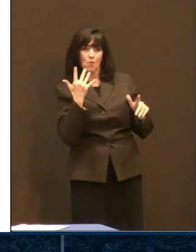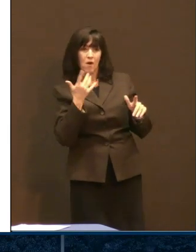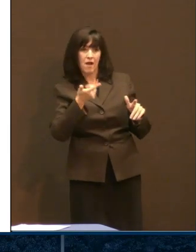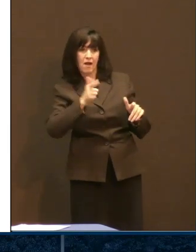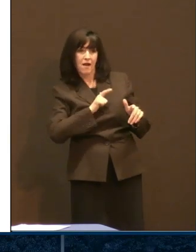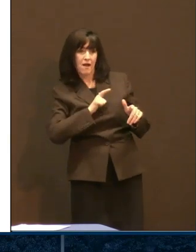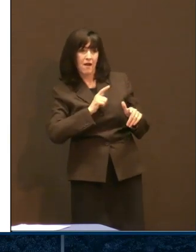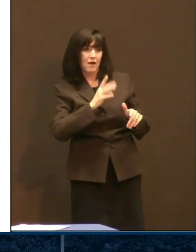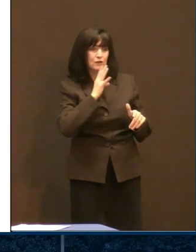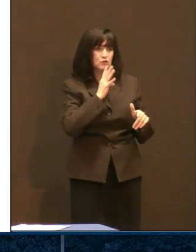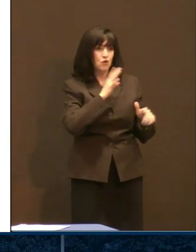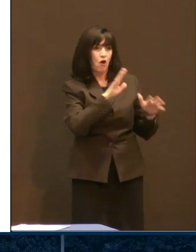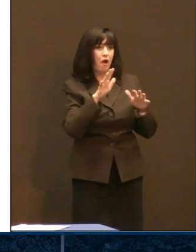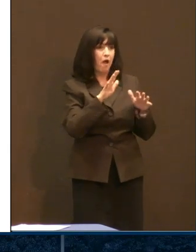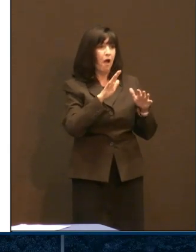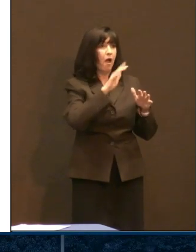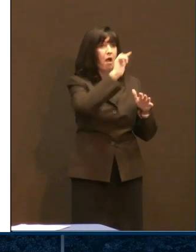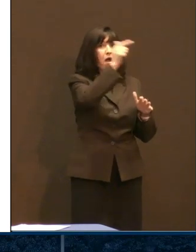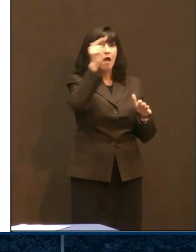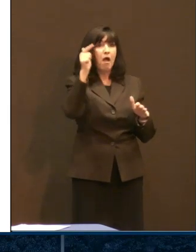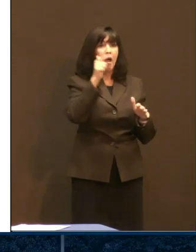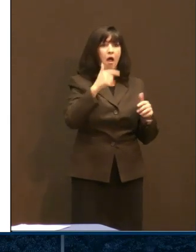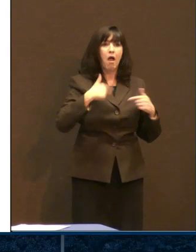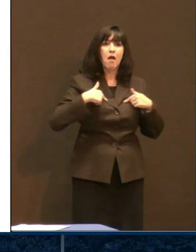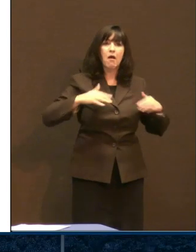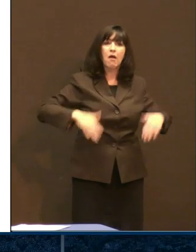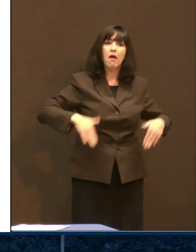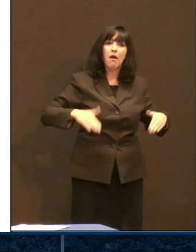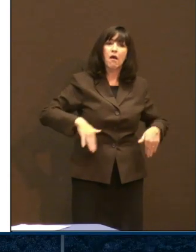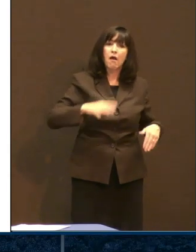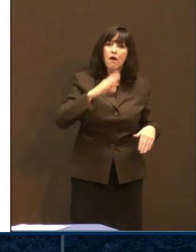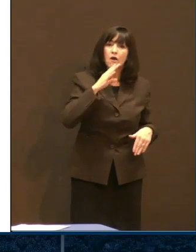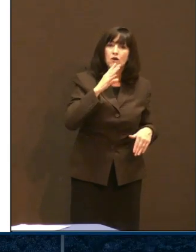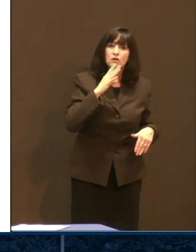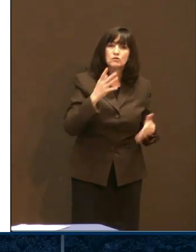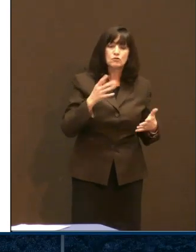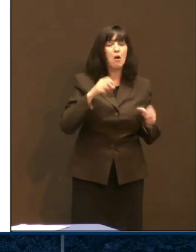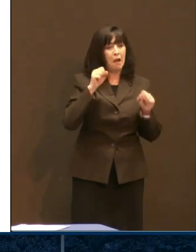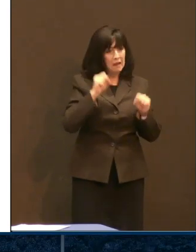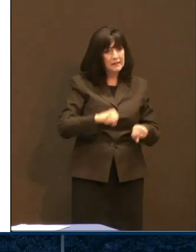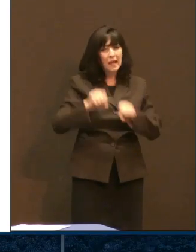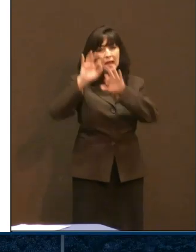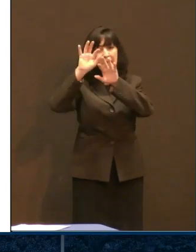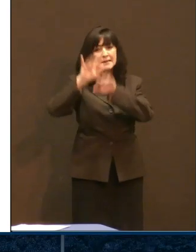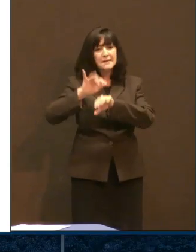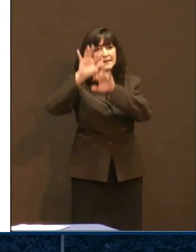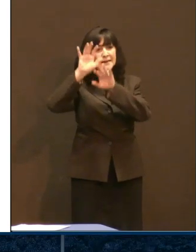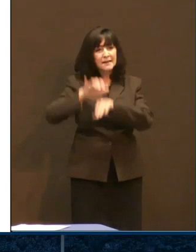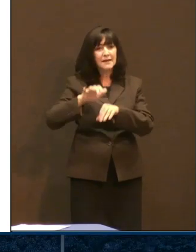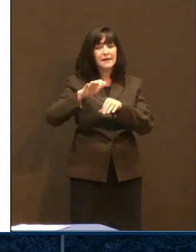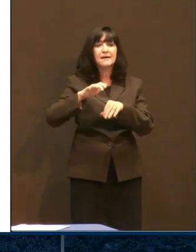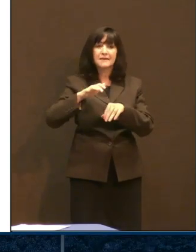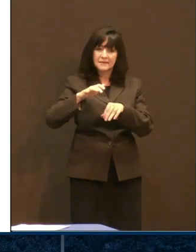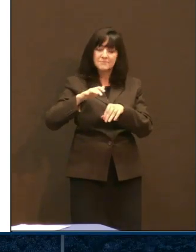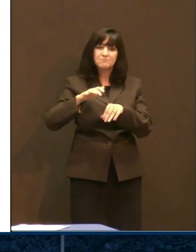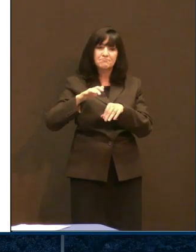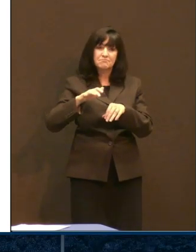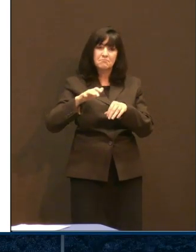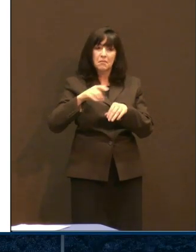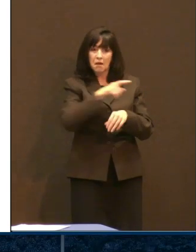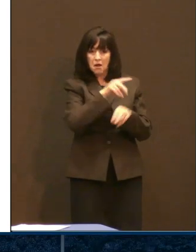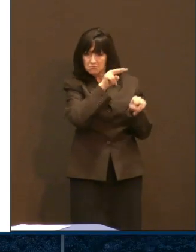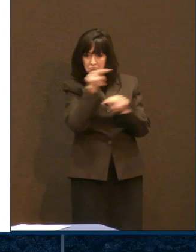time for everybody to talk, but you can take comments, on the chat board on the side, and I do listen to